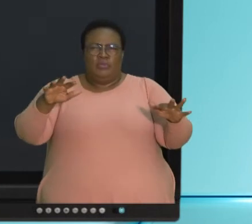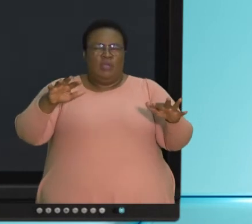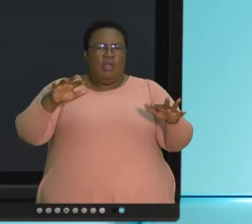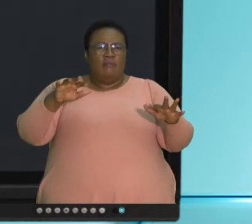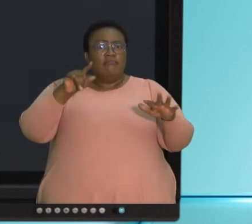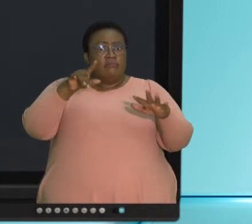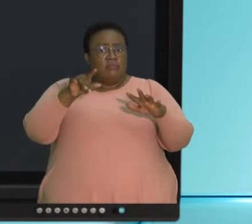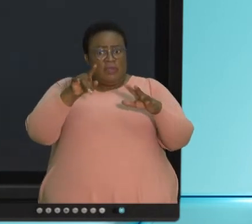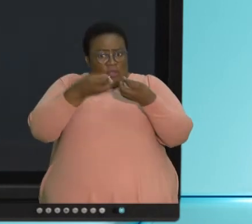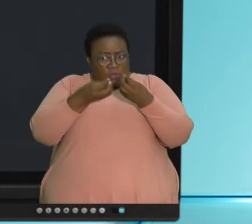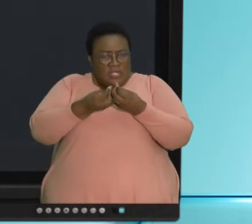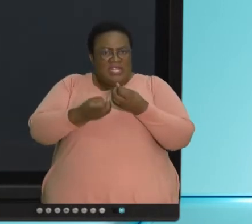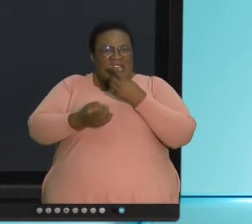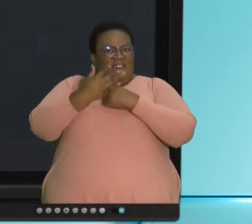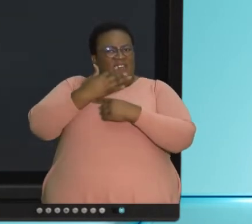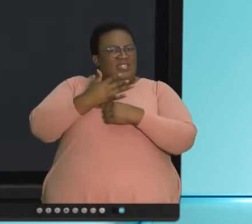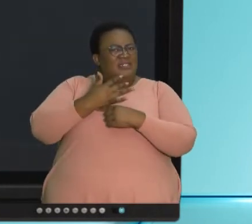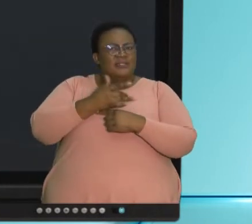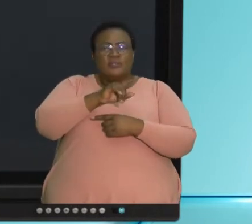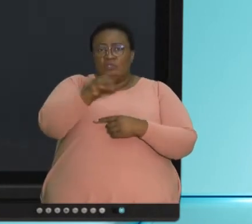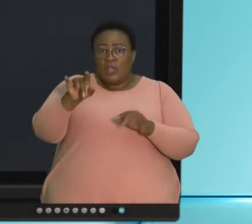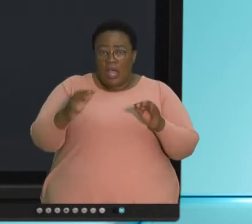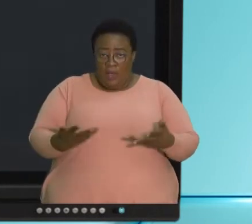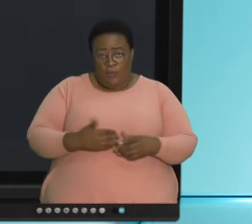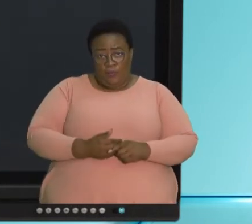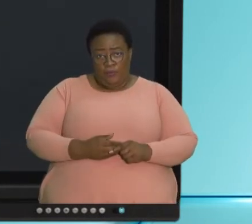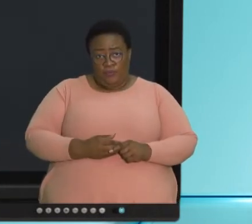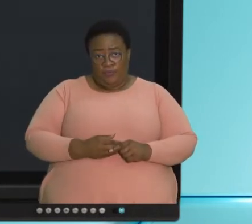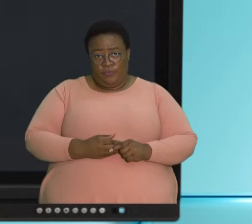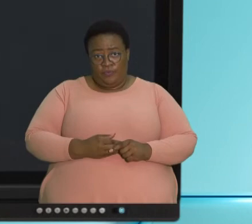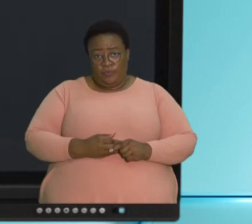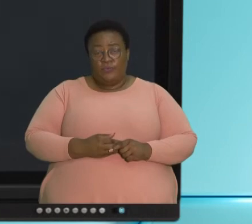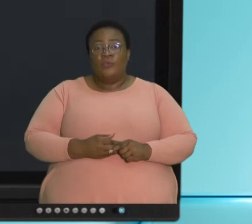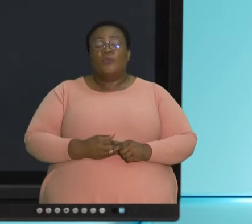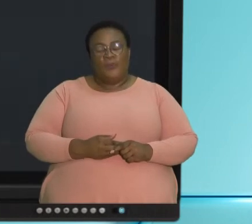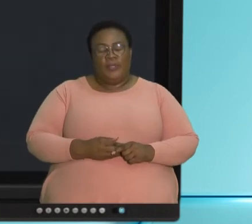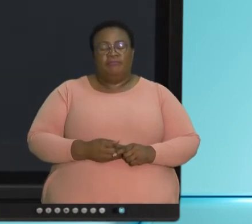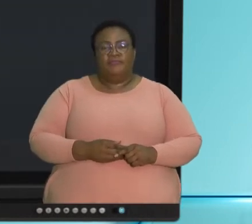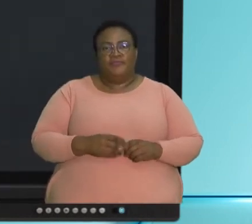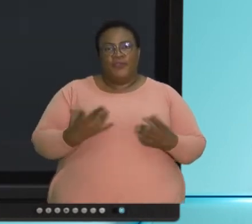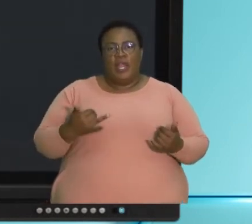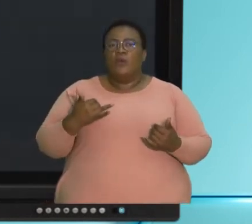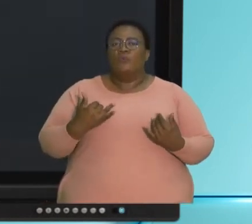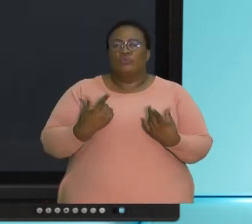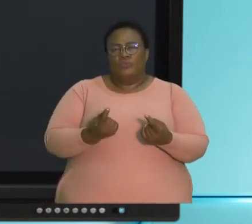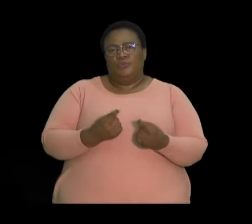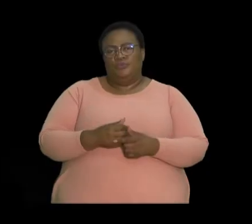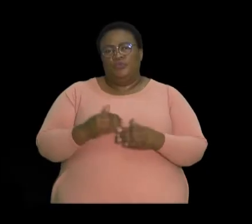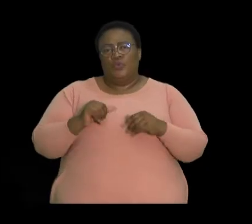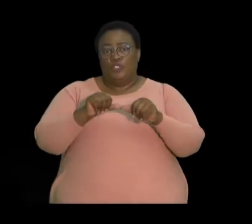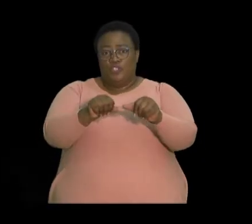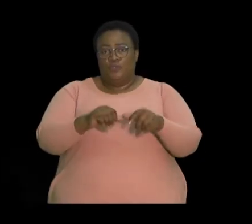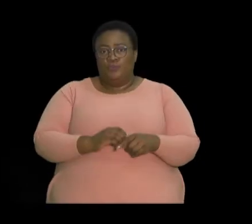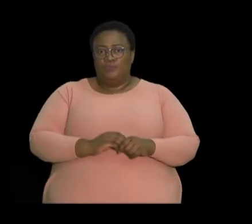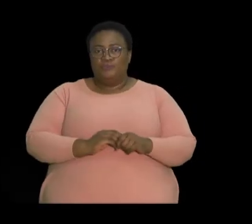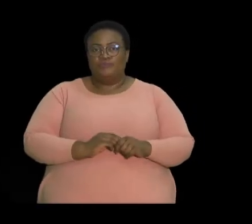affect the money that you have and you're putting aside and you want it to grow? But let's just jump right into it. Now,